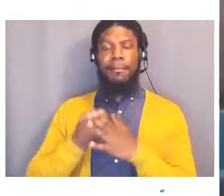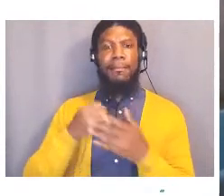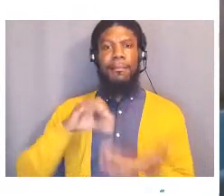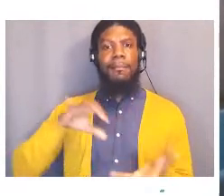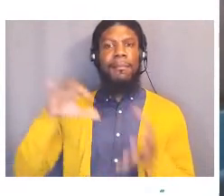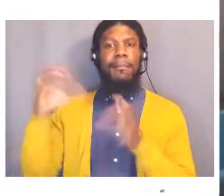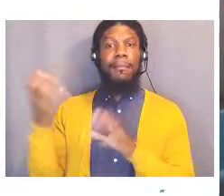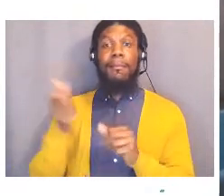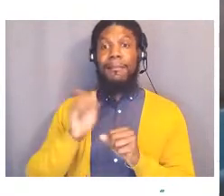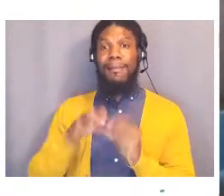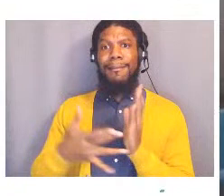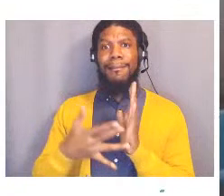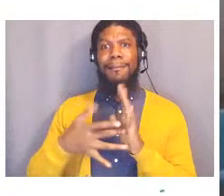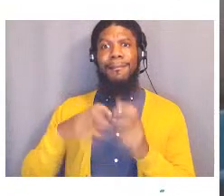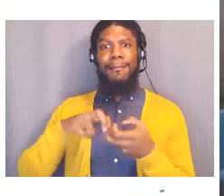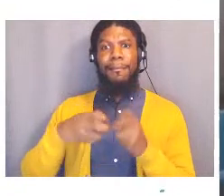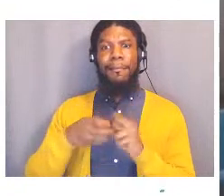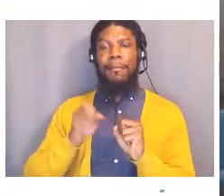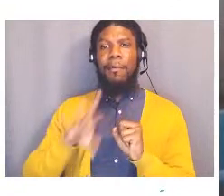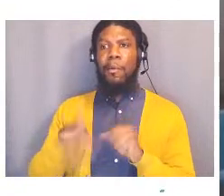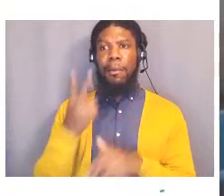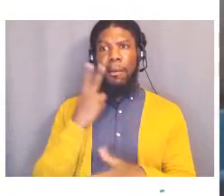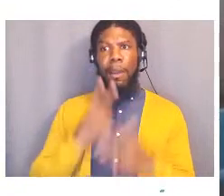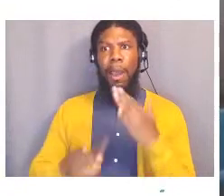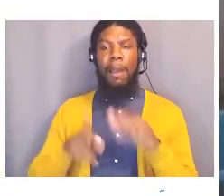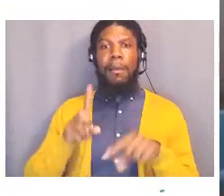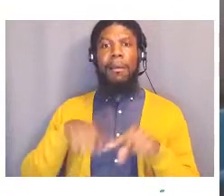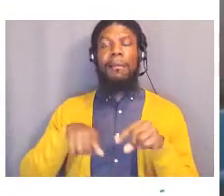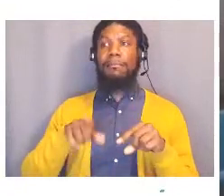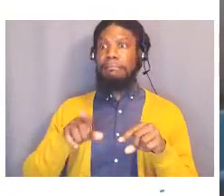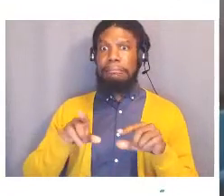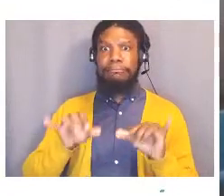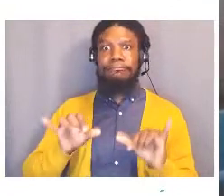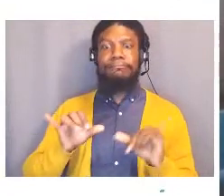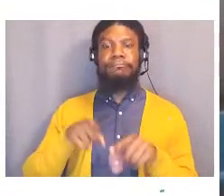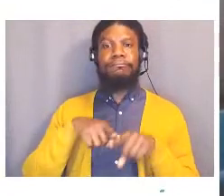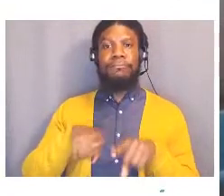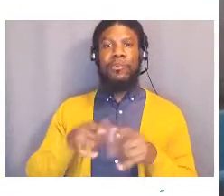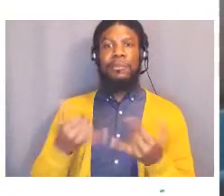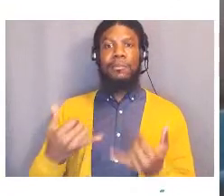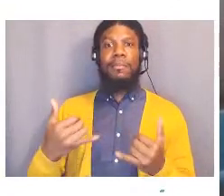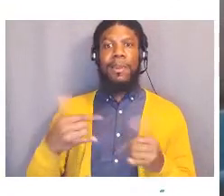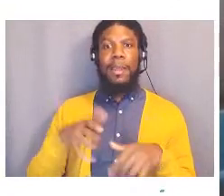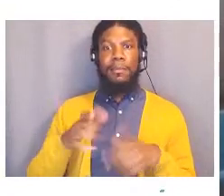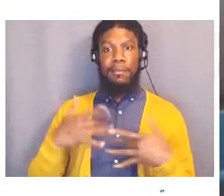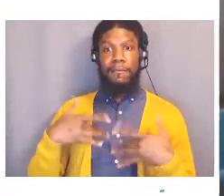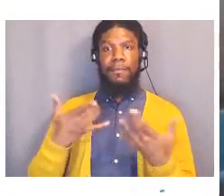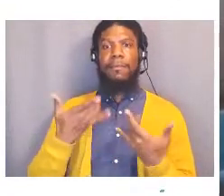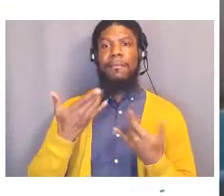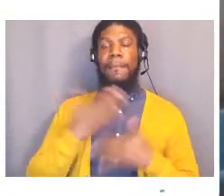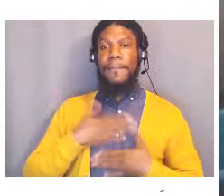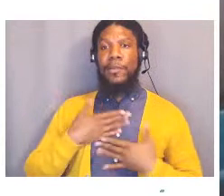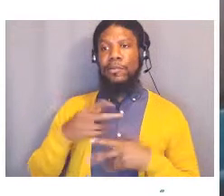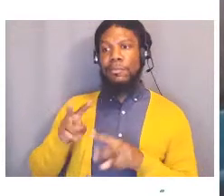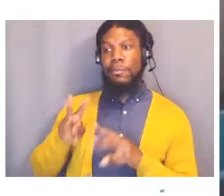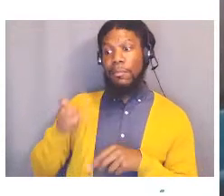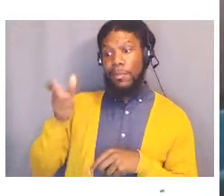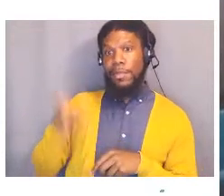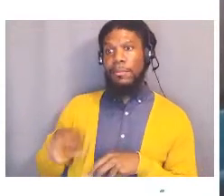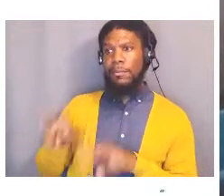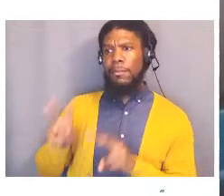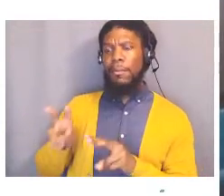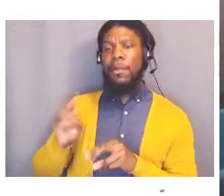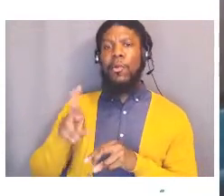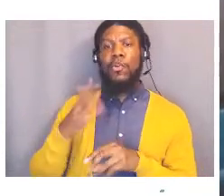event of any technical difficulties or unforeseen circumstances during today's broadcast, please watch the chat box to your right or your